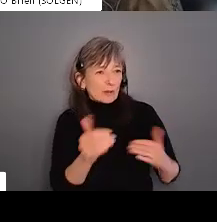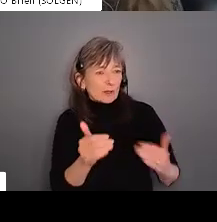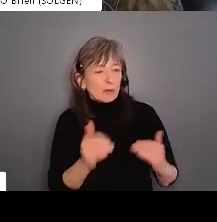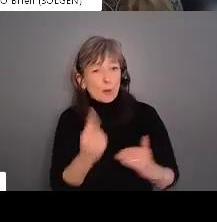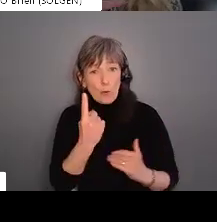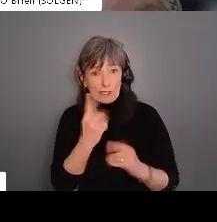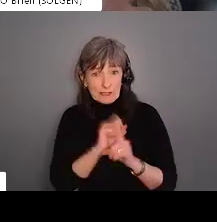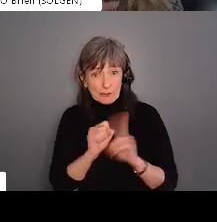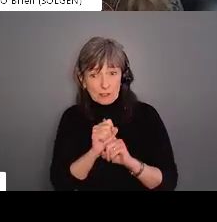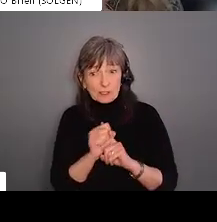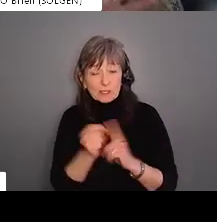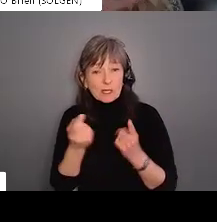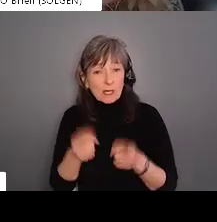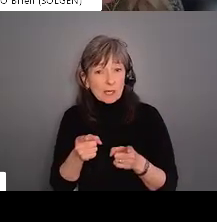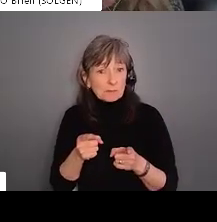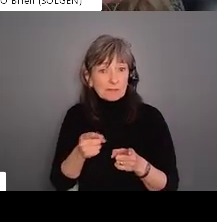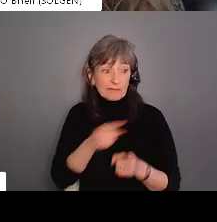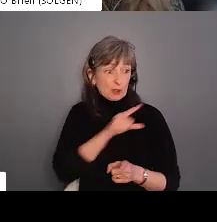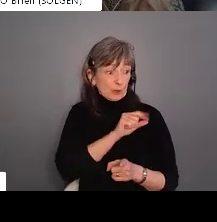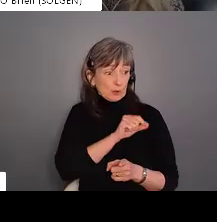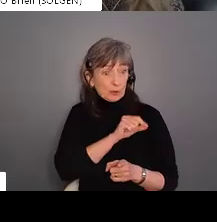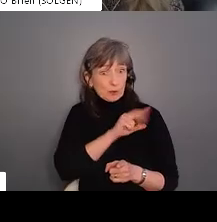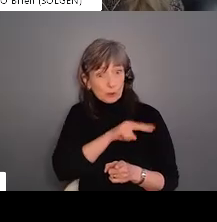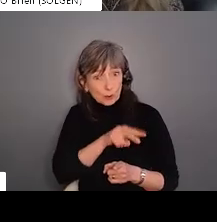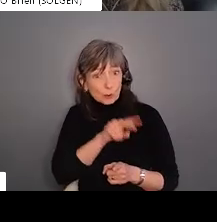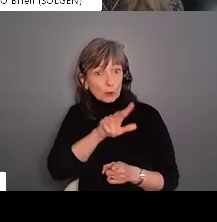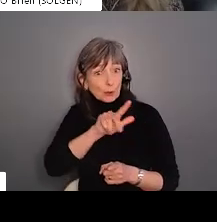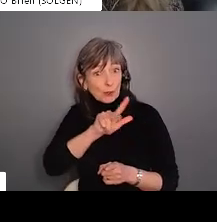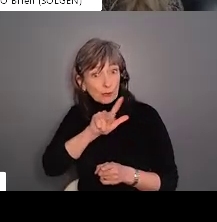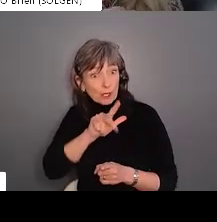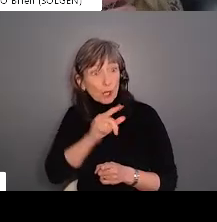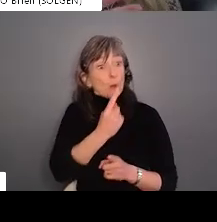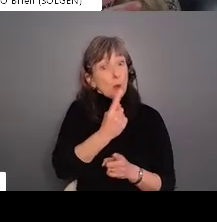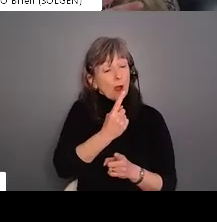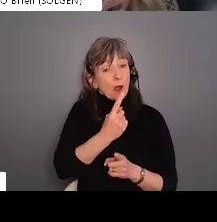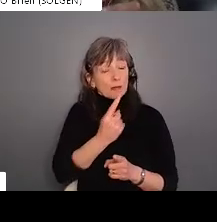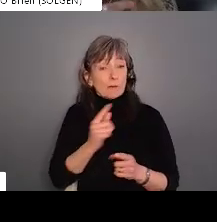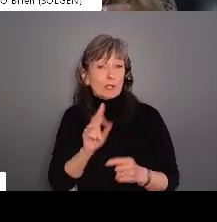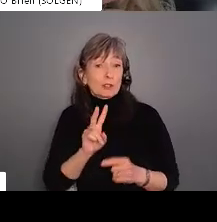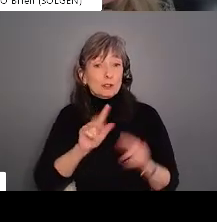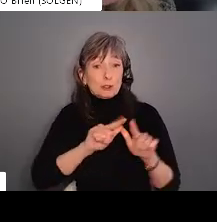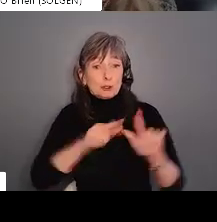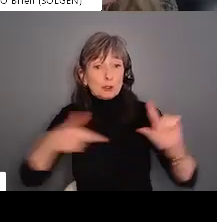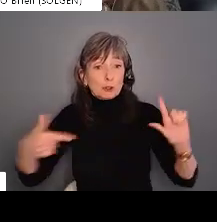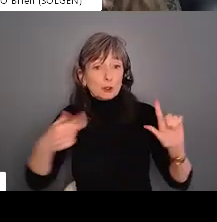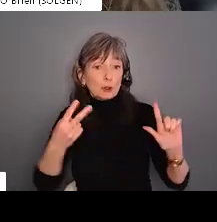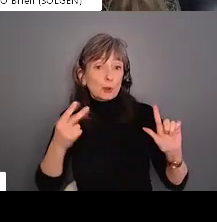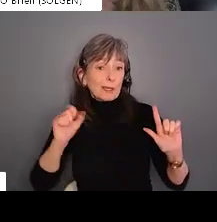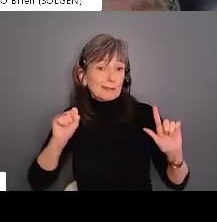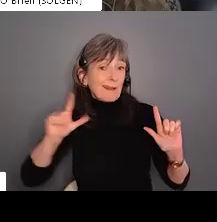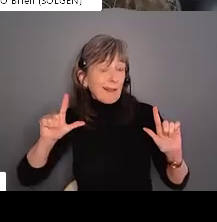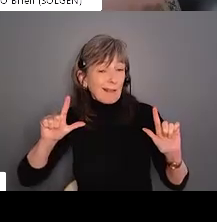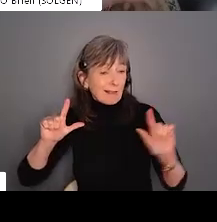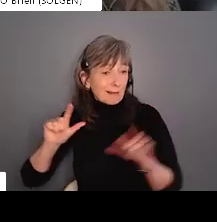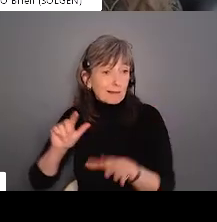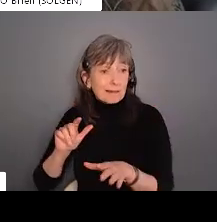case in the 2022-2023 review year that involved a 2S LGBTQIA plus couple. But we